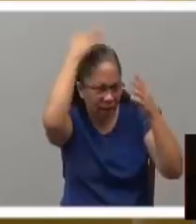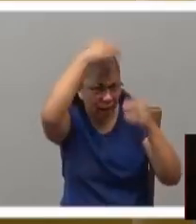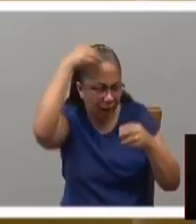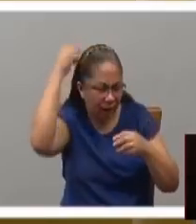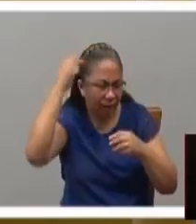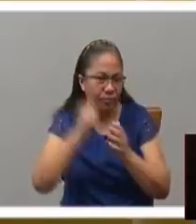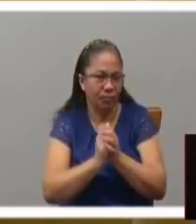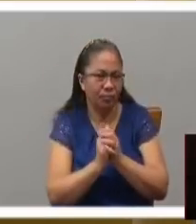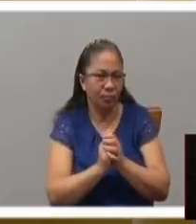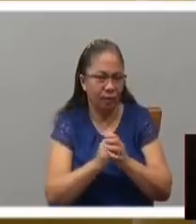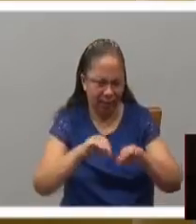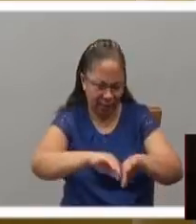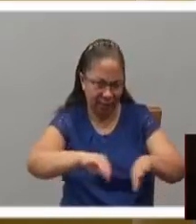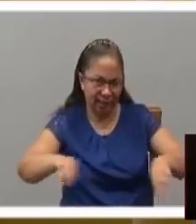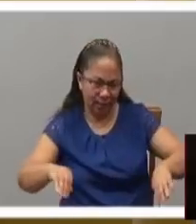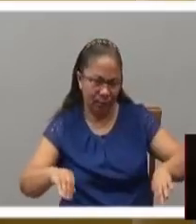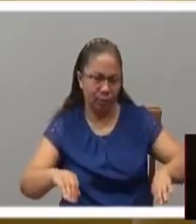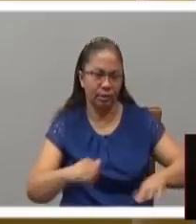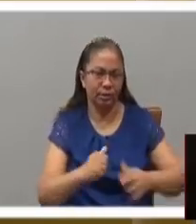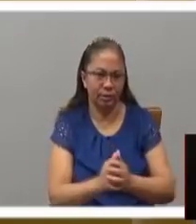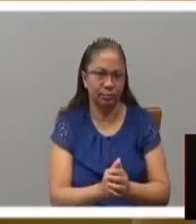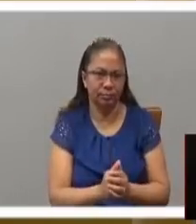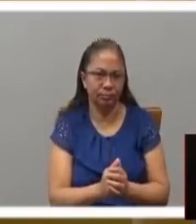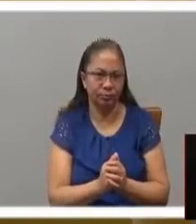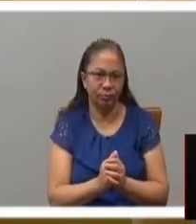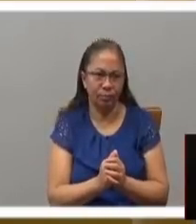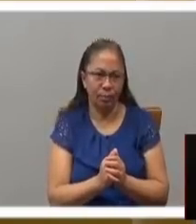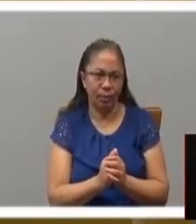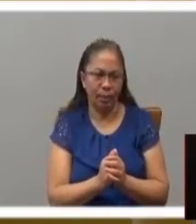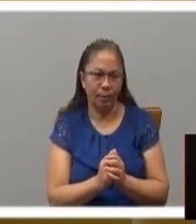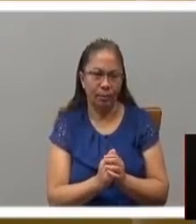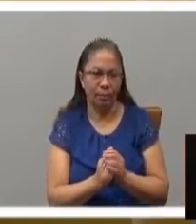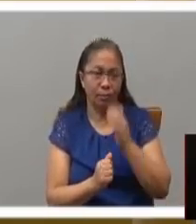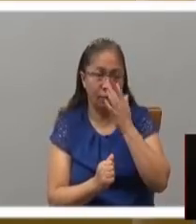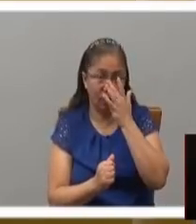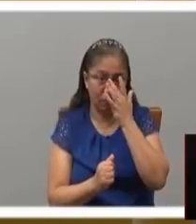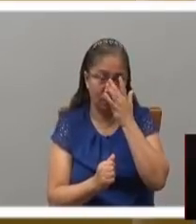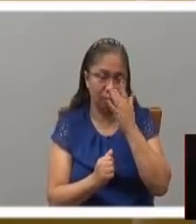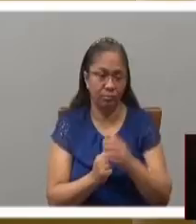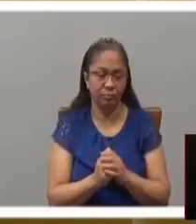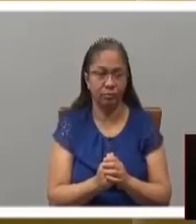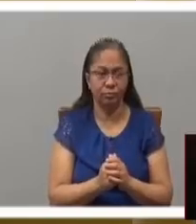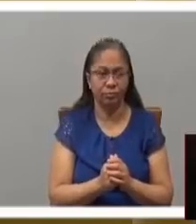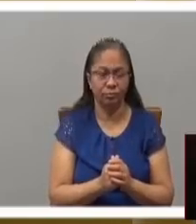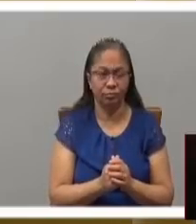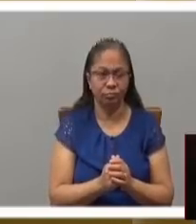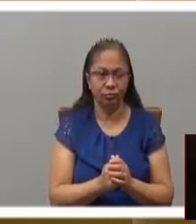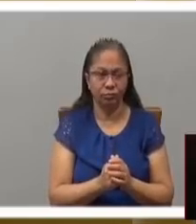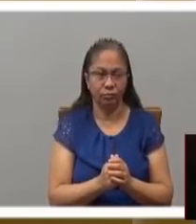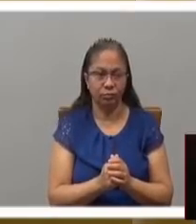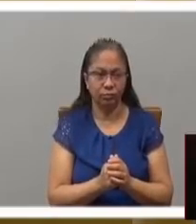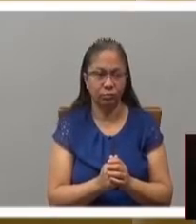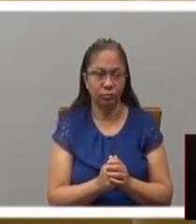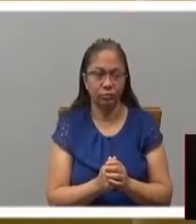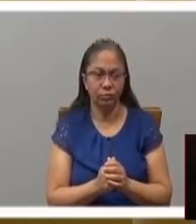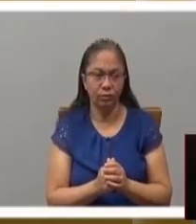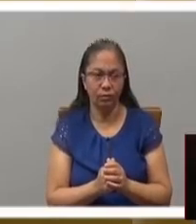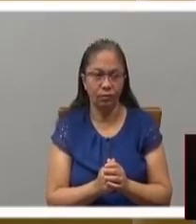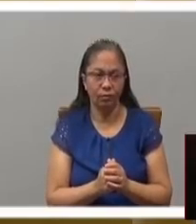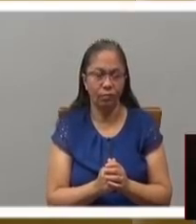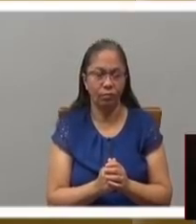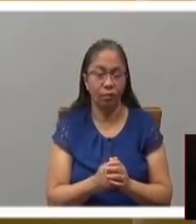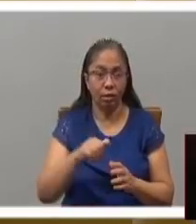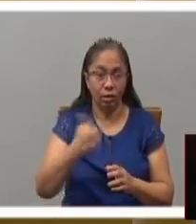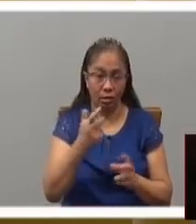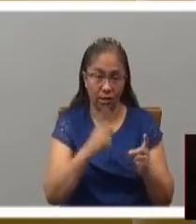This was not with the linen cloths, but rolled up in a place by itself. Then